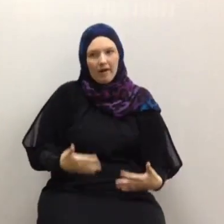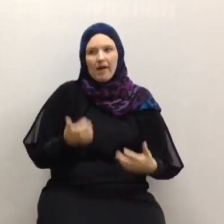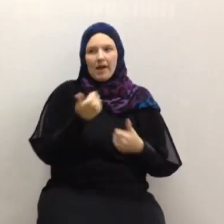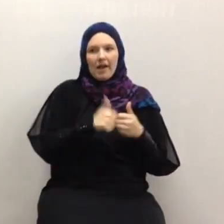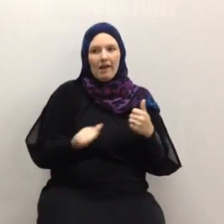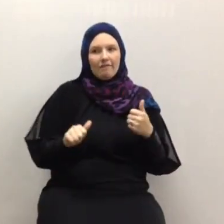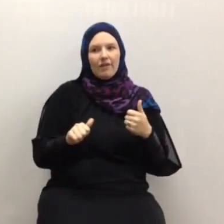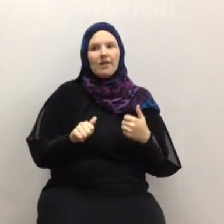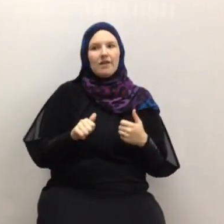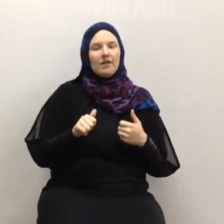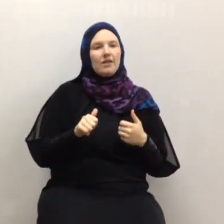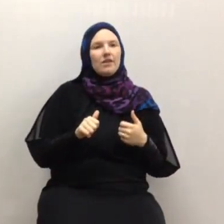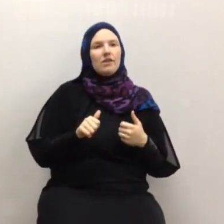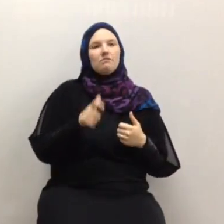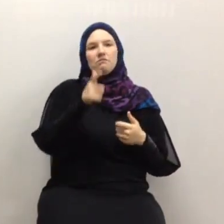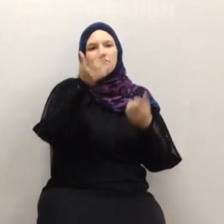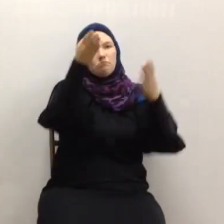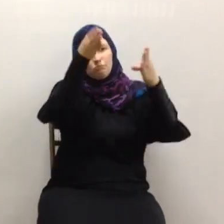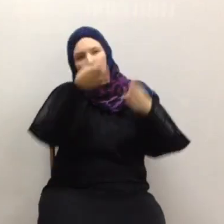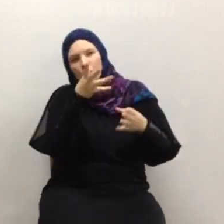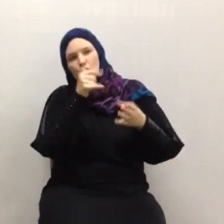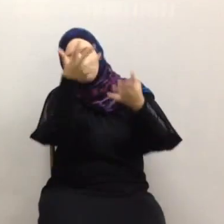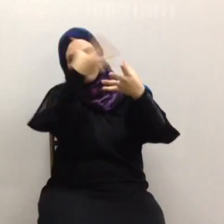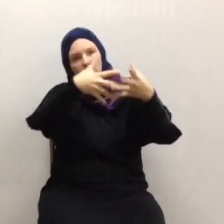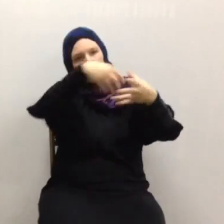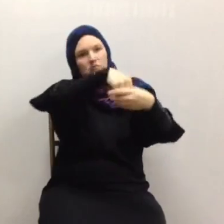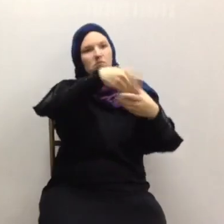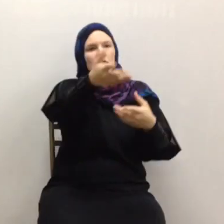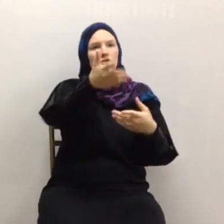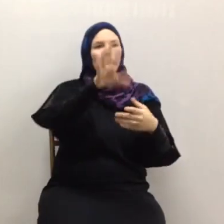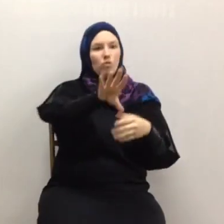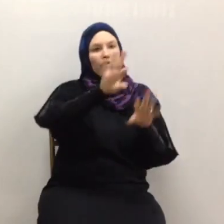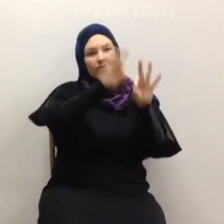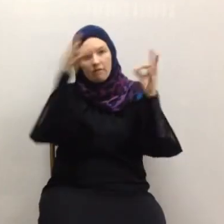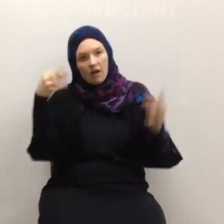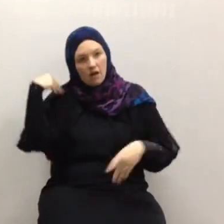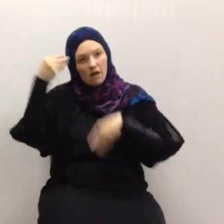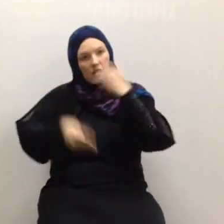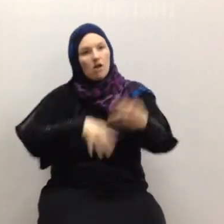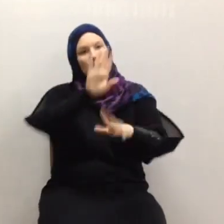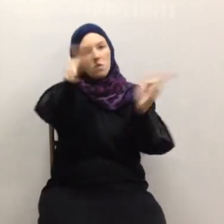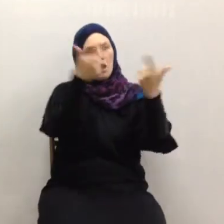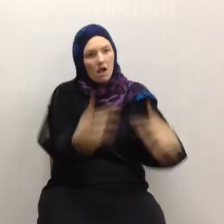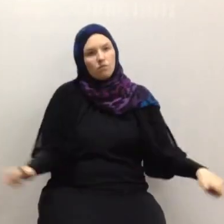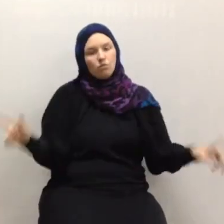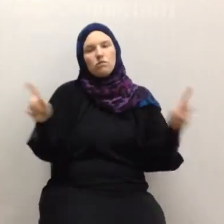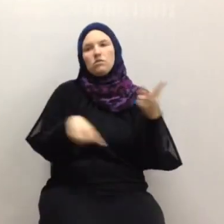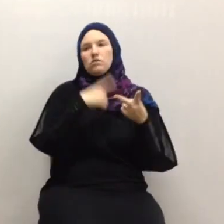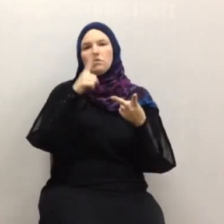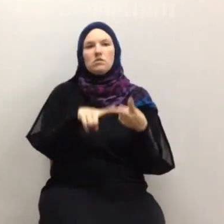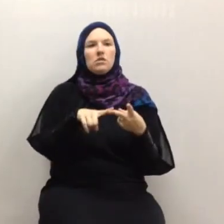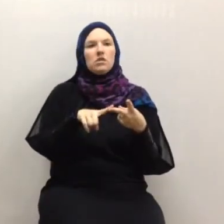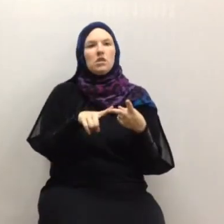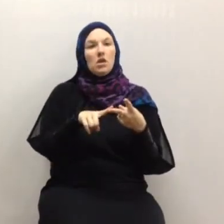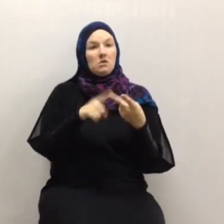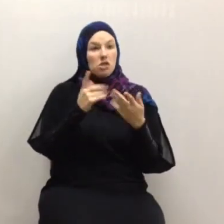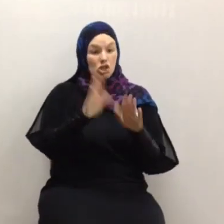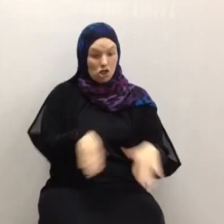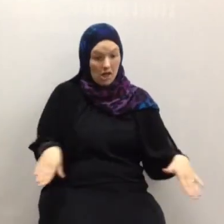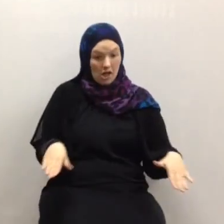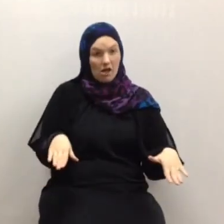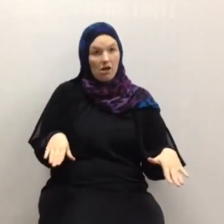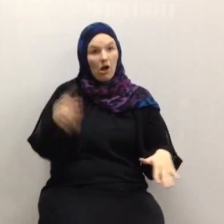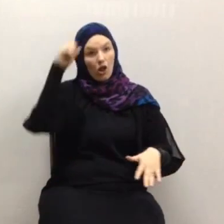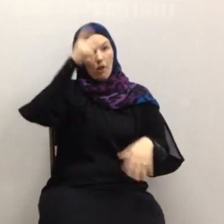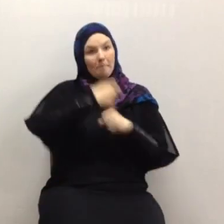are, your ancestor, your language, the care you got when you were young, and